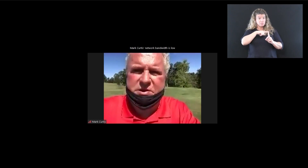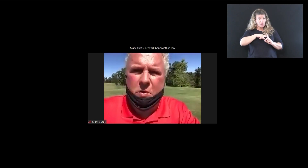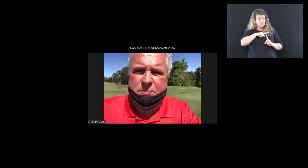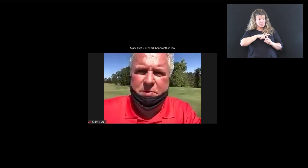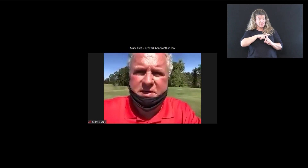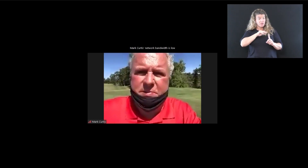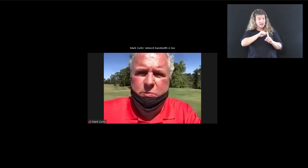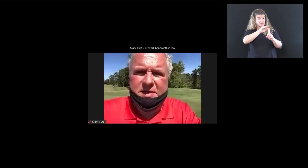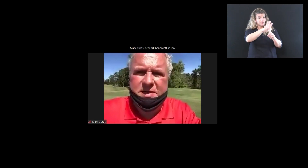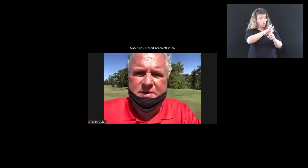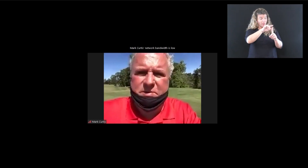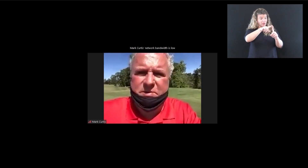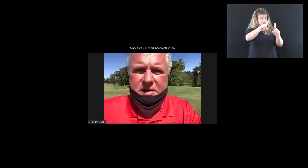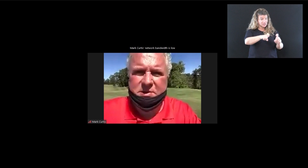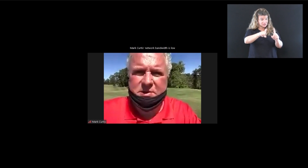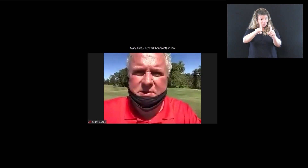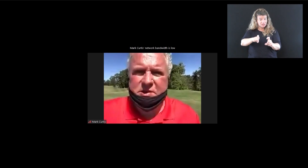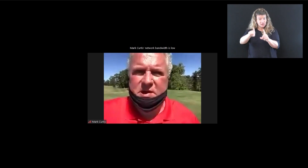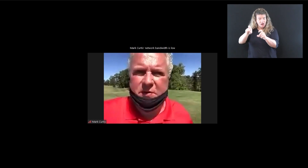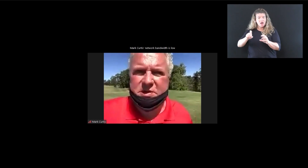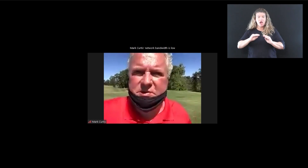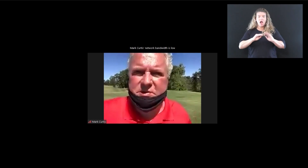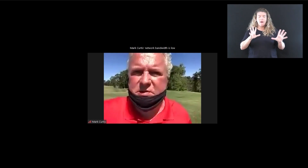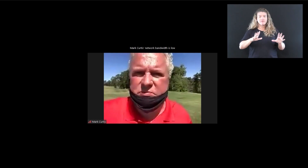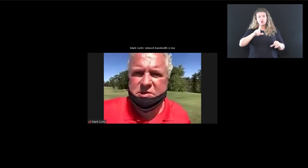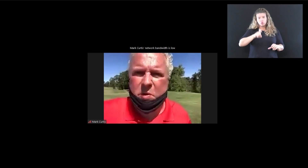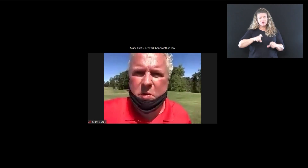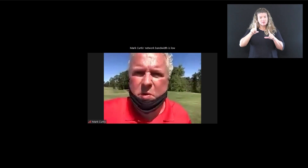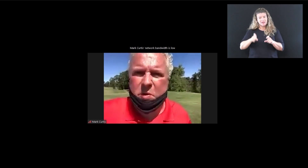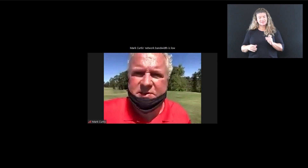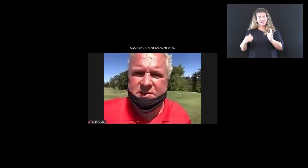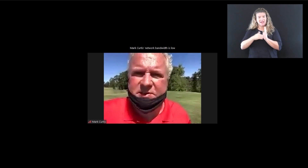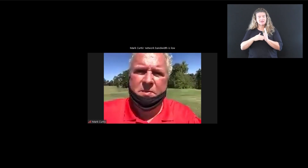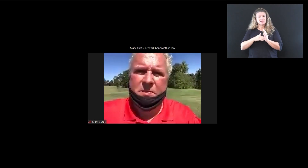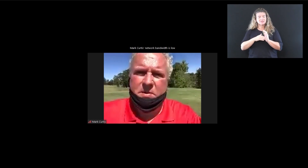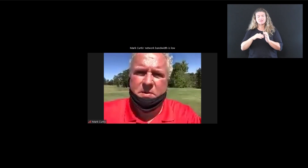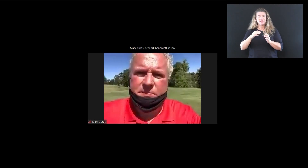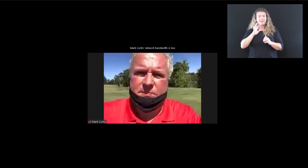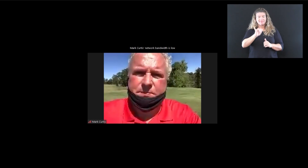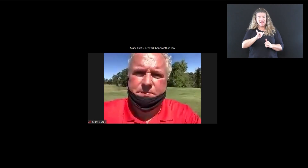people need to be retested because obviously the first test is just at one moment in time.